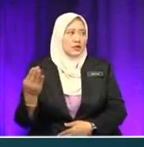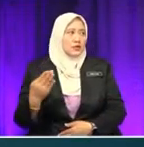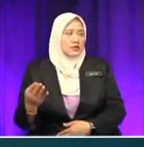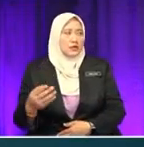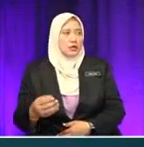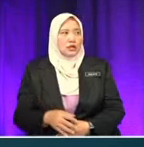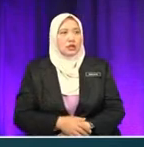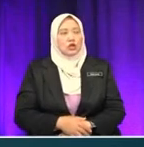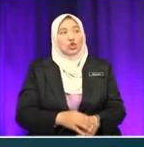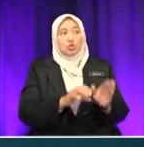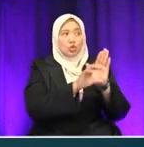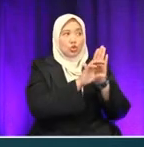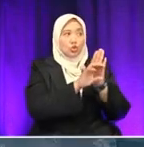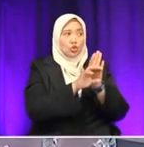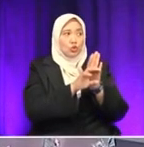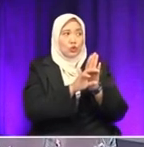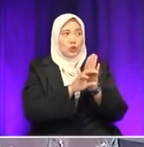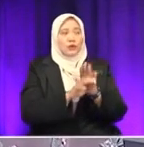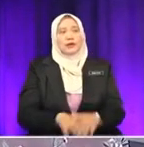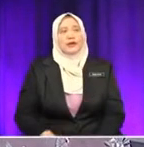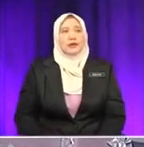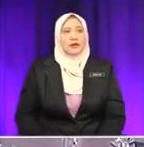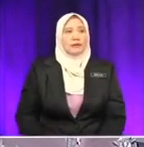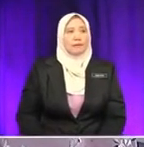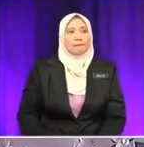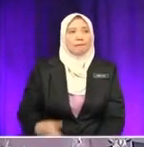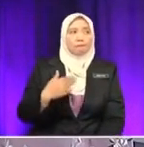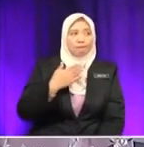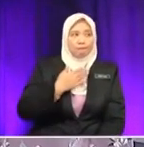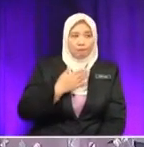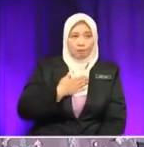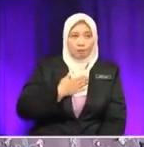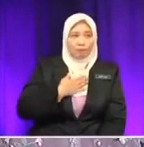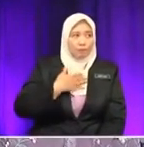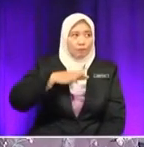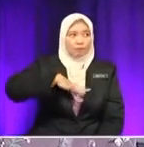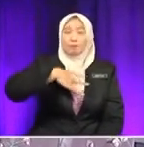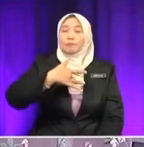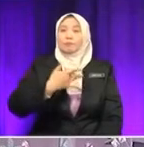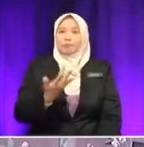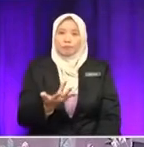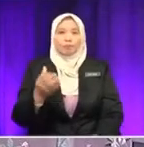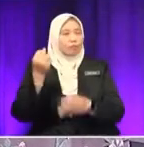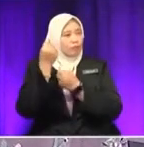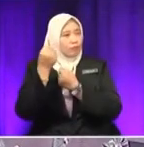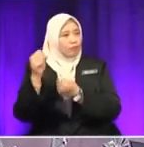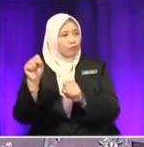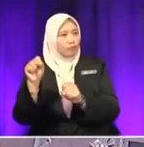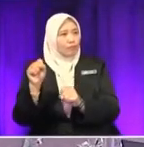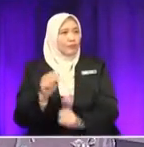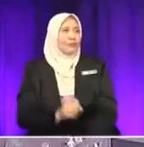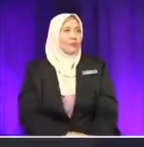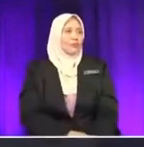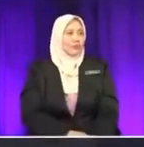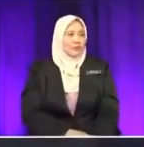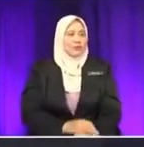Sounds familiar? I'm sure most of you have got that question during your trial SPM recently, didn't you? Okay. So you took this